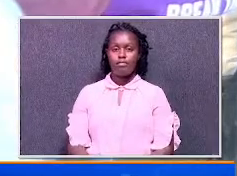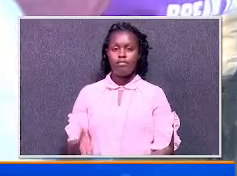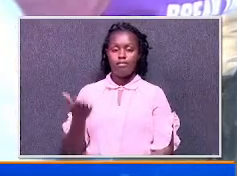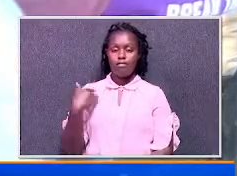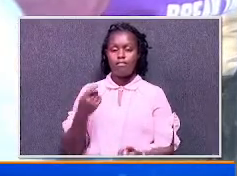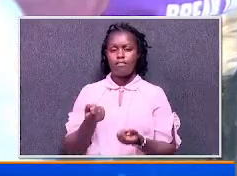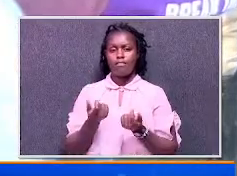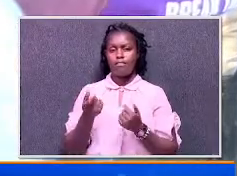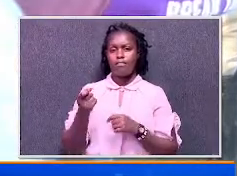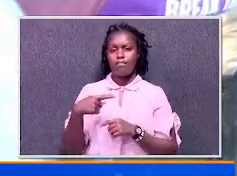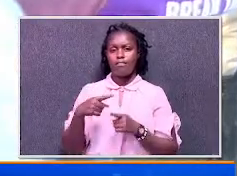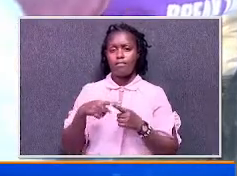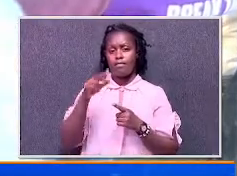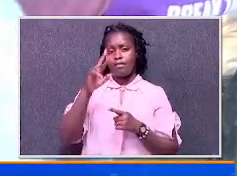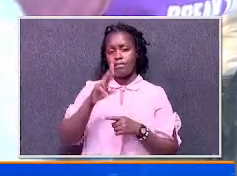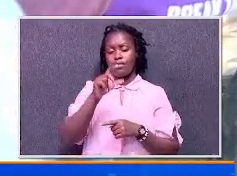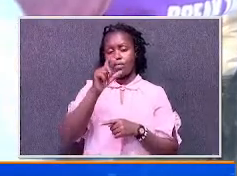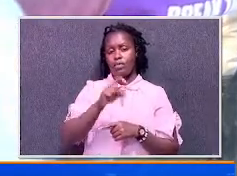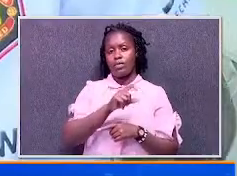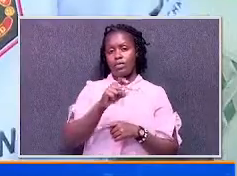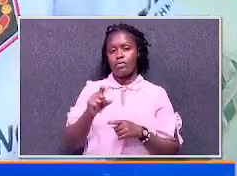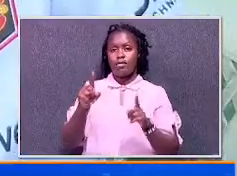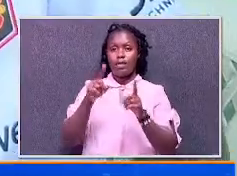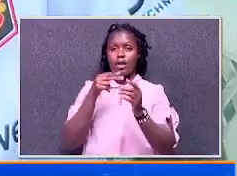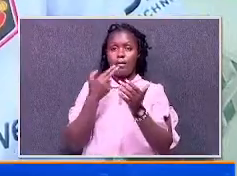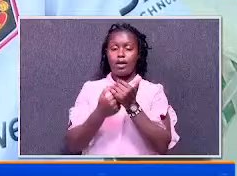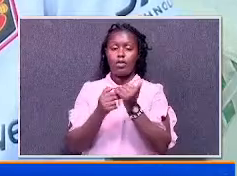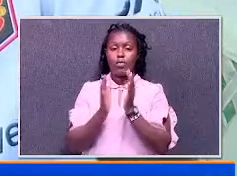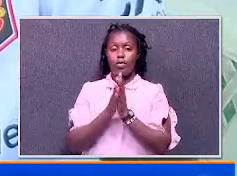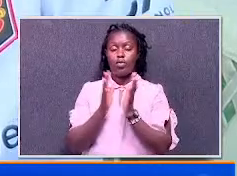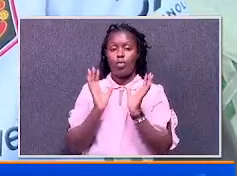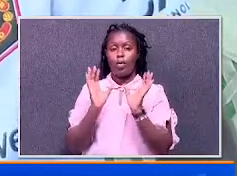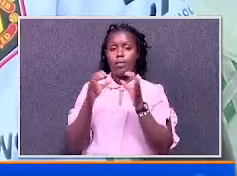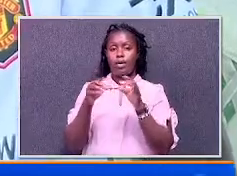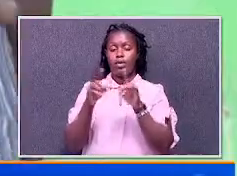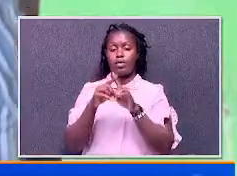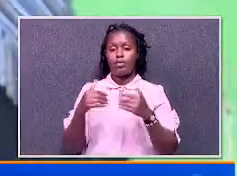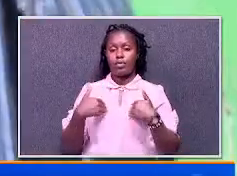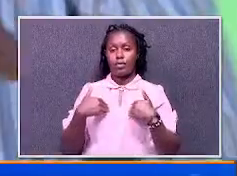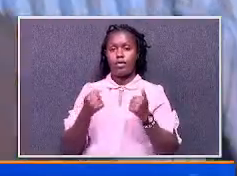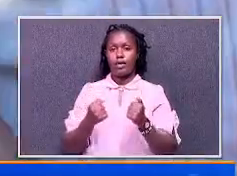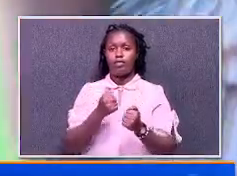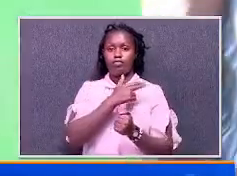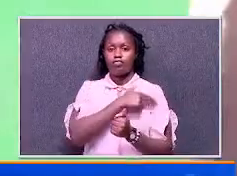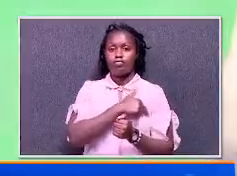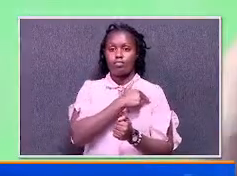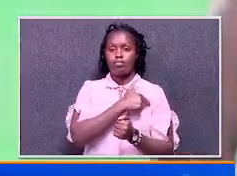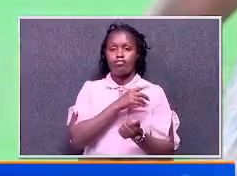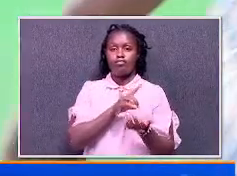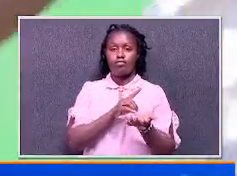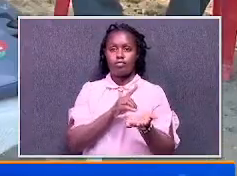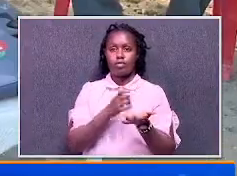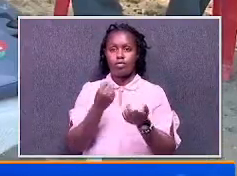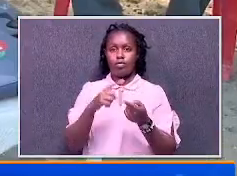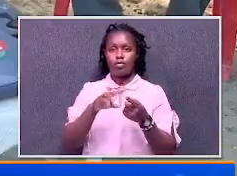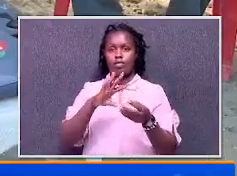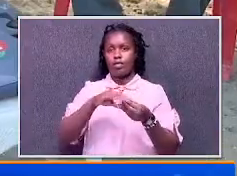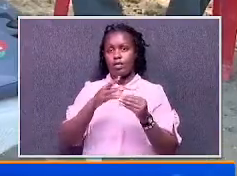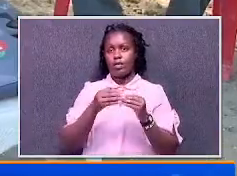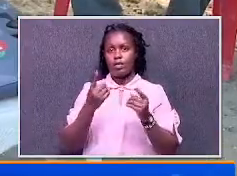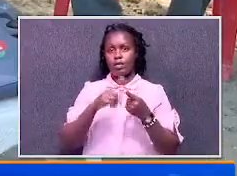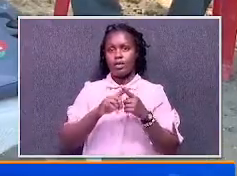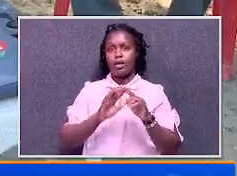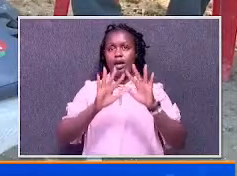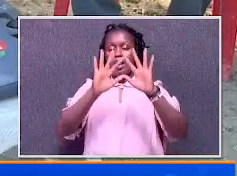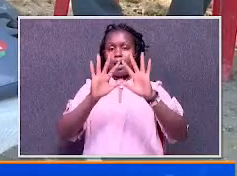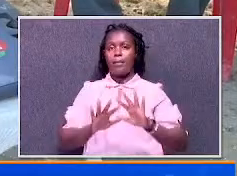the Red Cross Society of Kenya has partnered with the community and health practitioners to create an outreach campaign in a